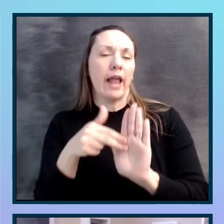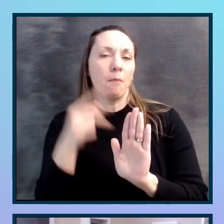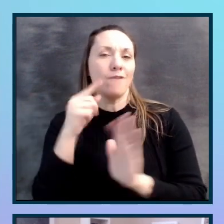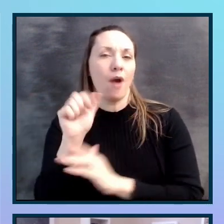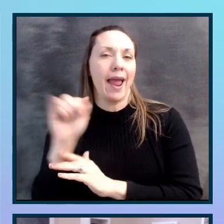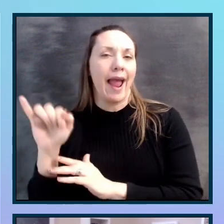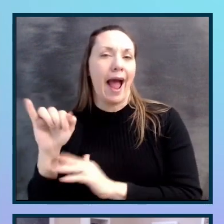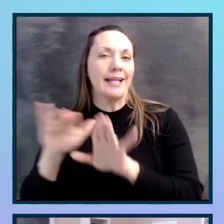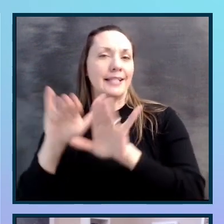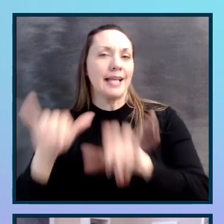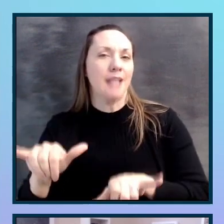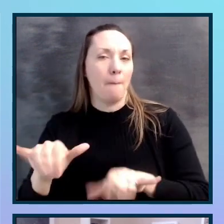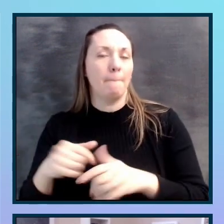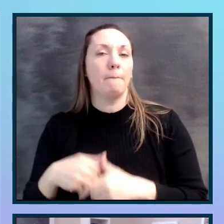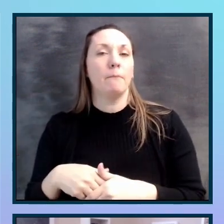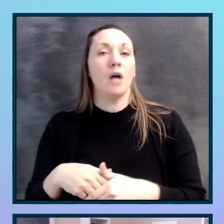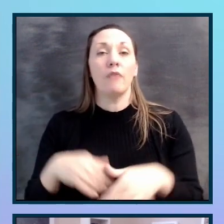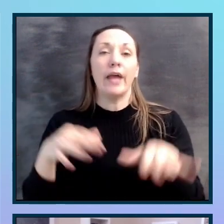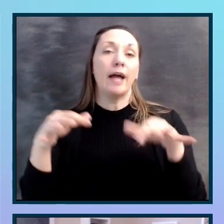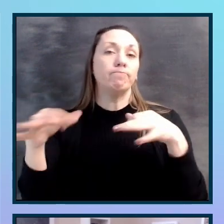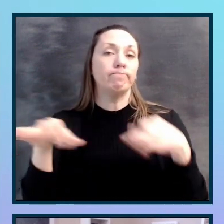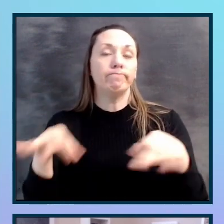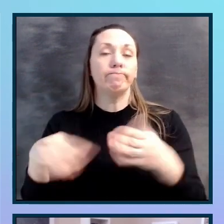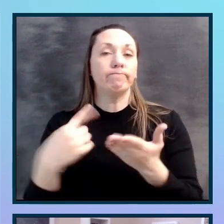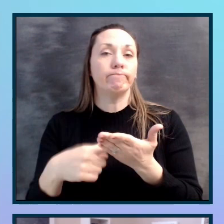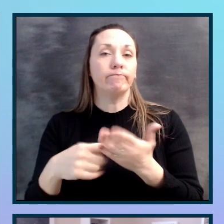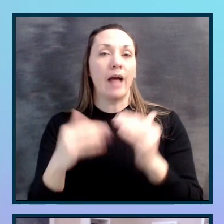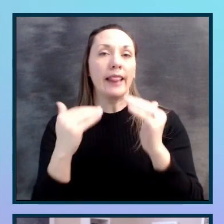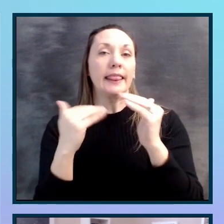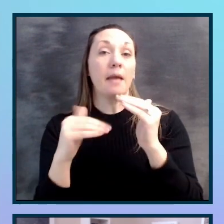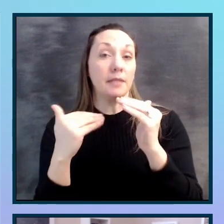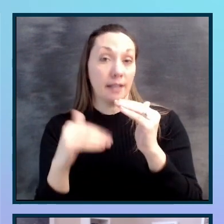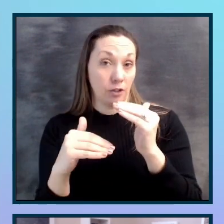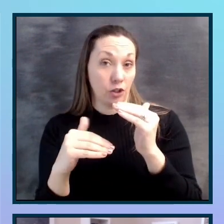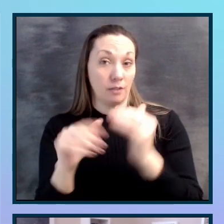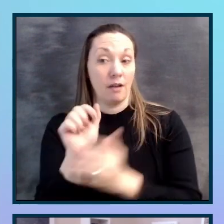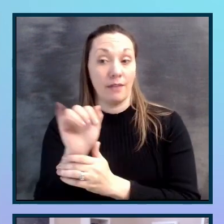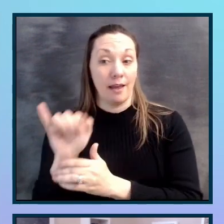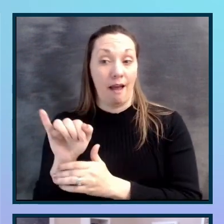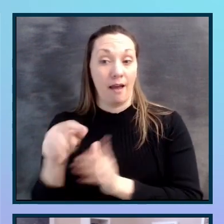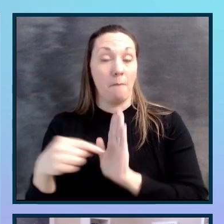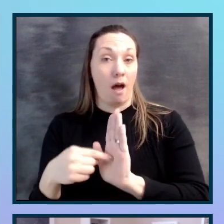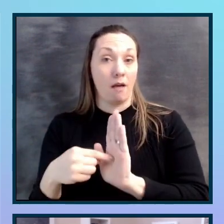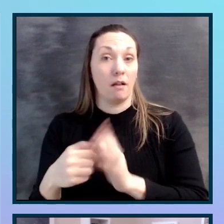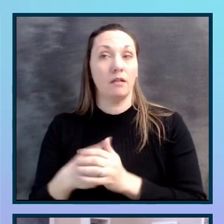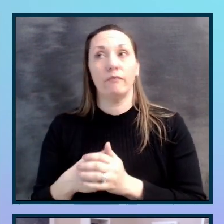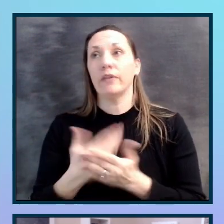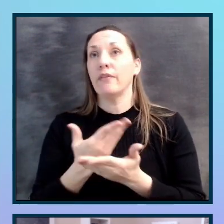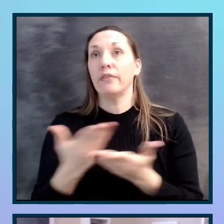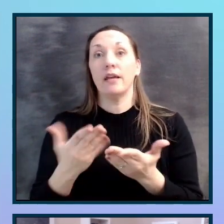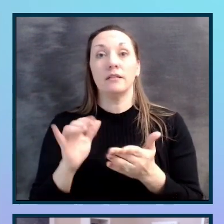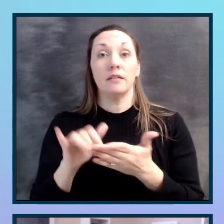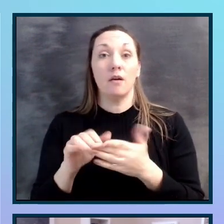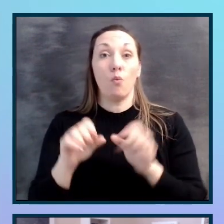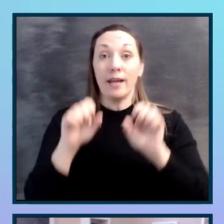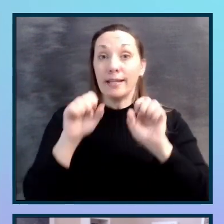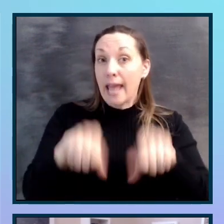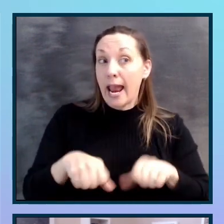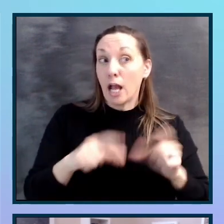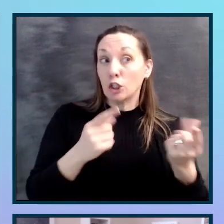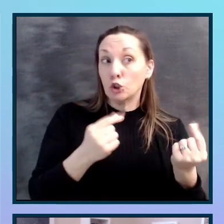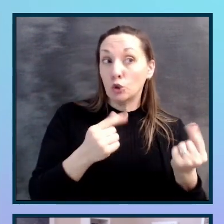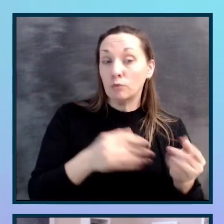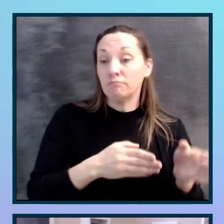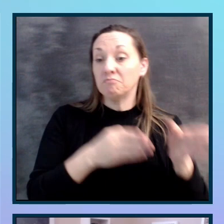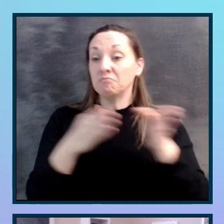system that talks about the limitations of the AI model, the things that it can do and the things that